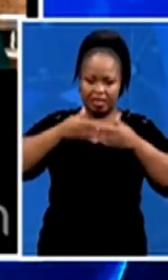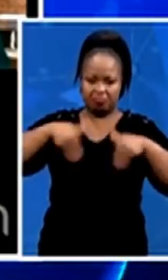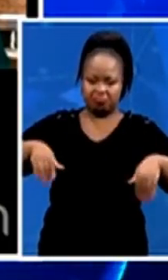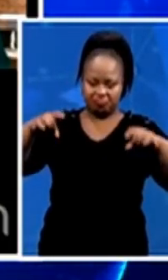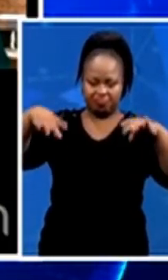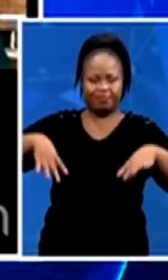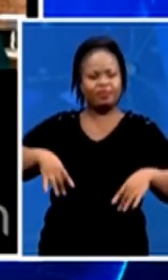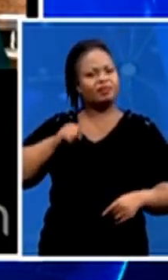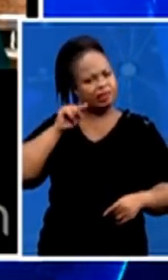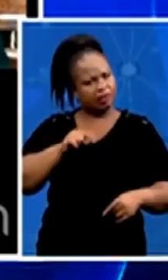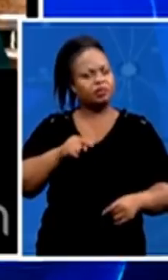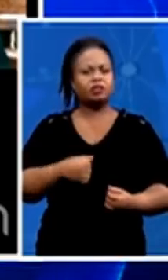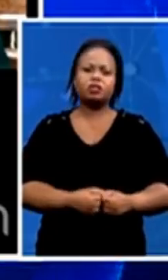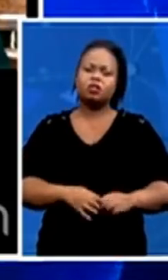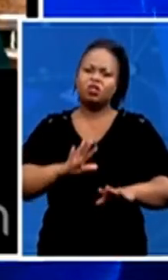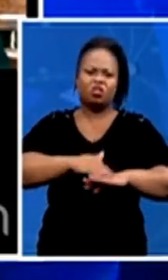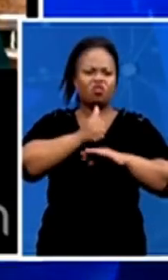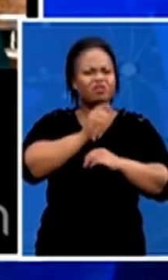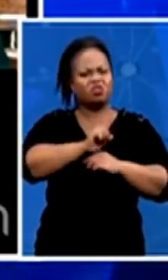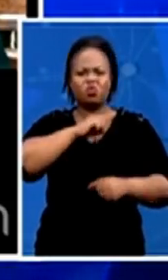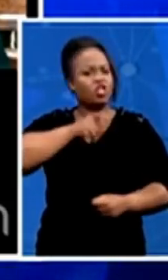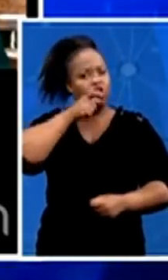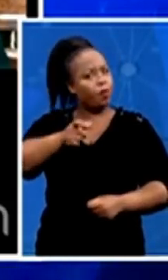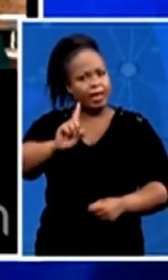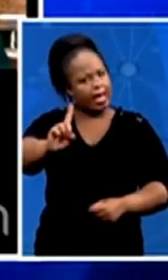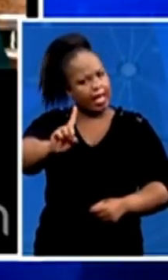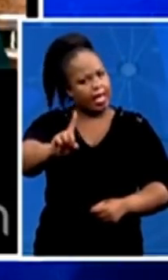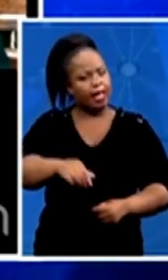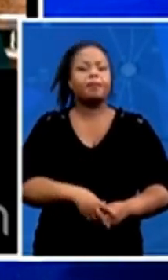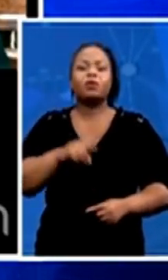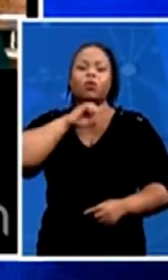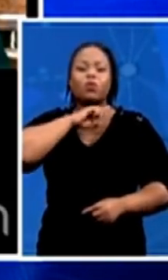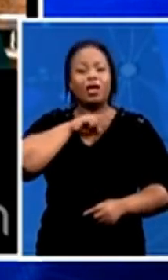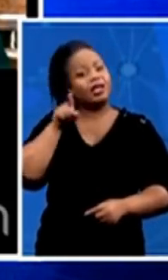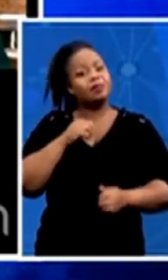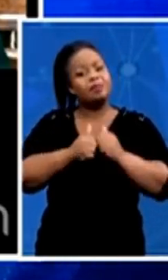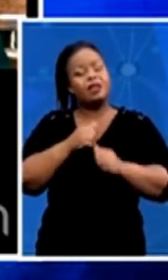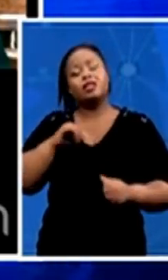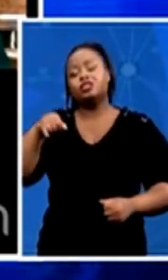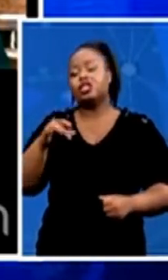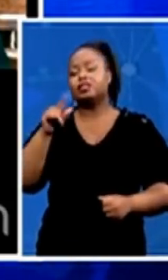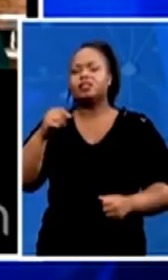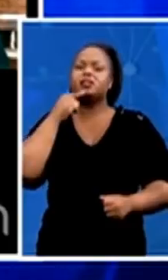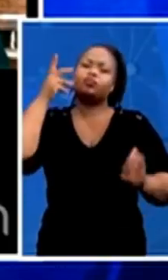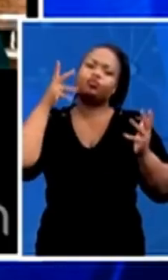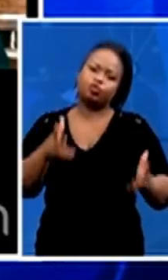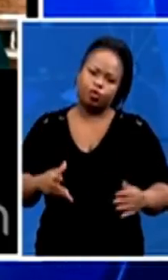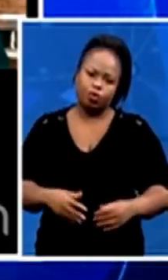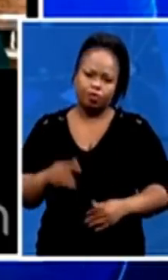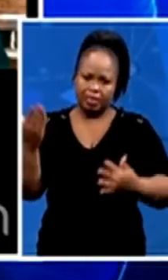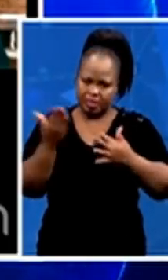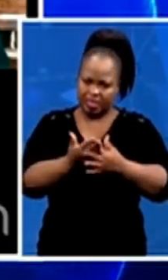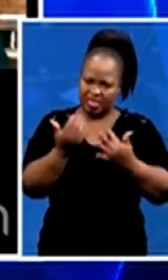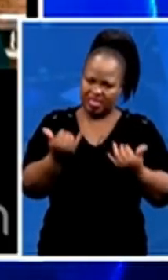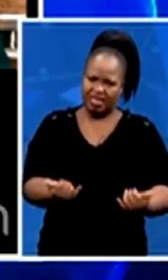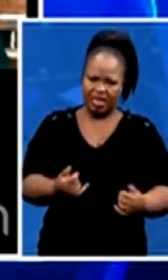not the utterances. And it's on that basis that my brother Justice Majid says, this case, therefore, differs from that of